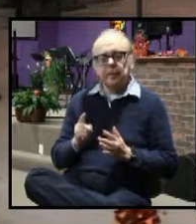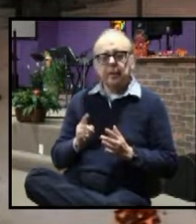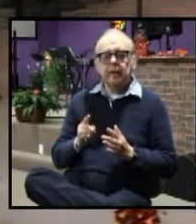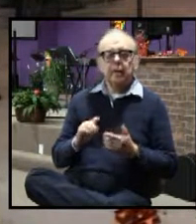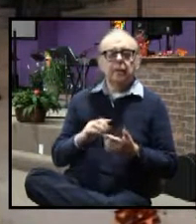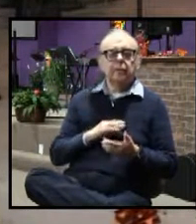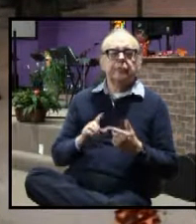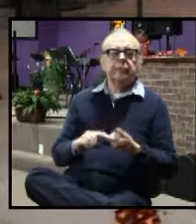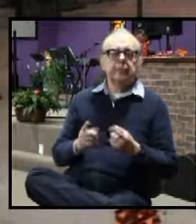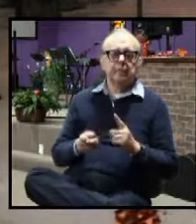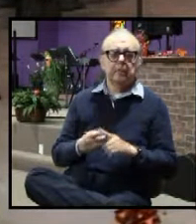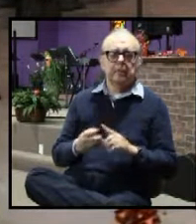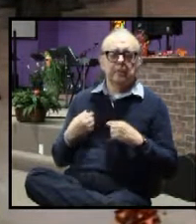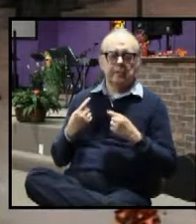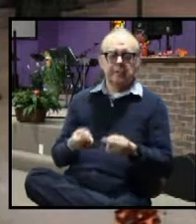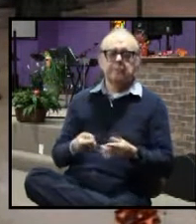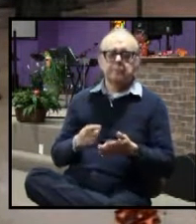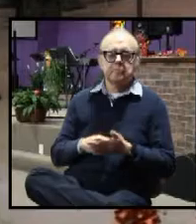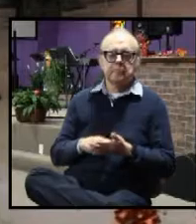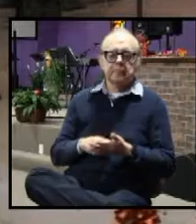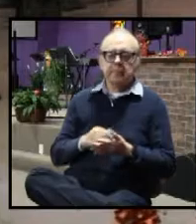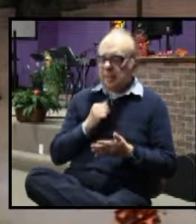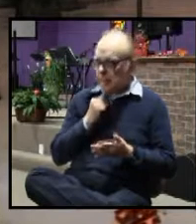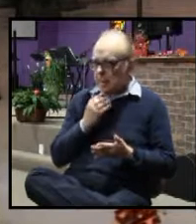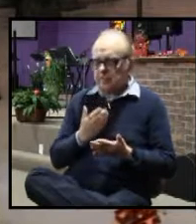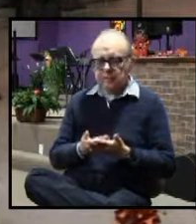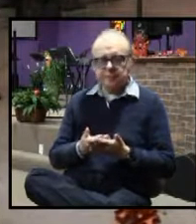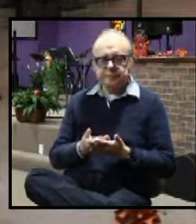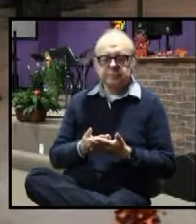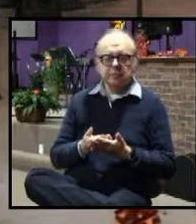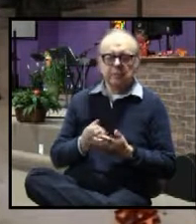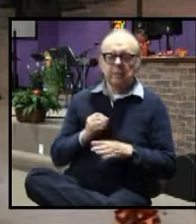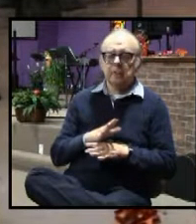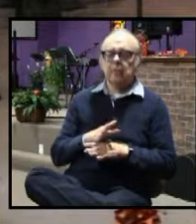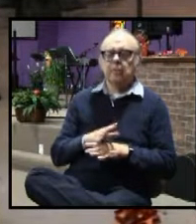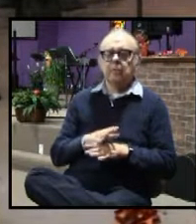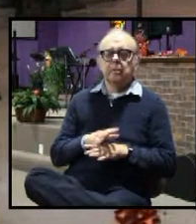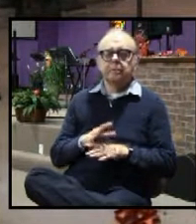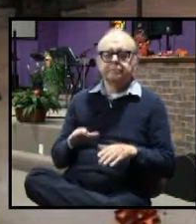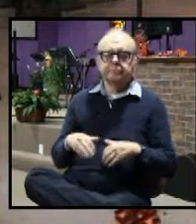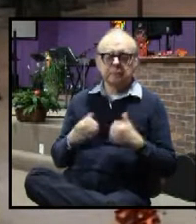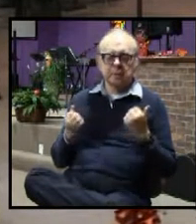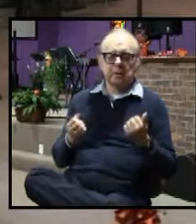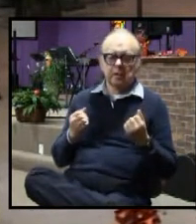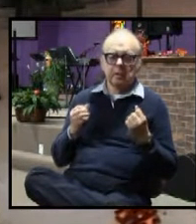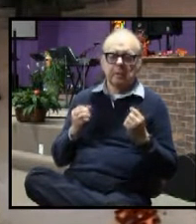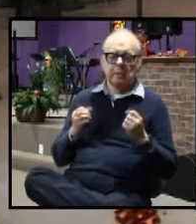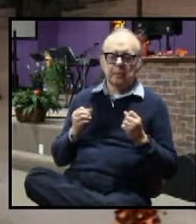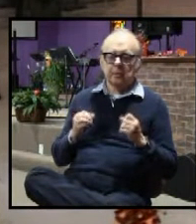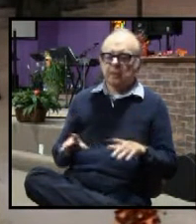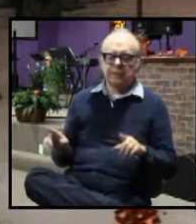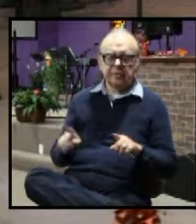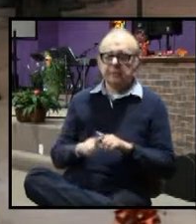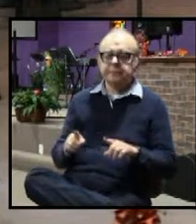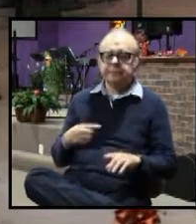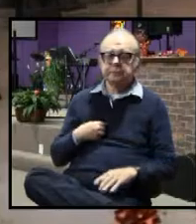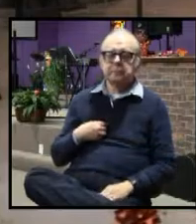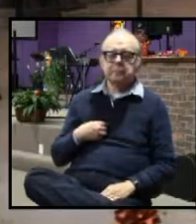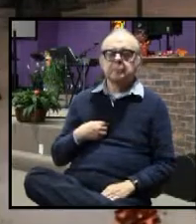friends, Christian mentors, people in my life. Up until that point, I didn't have a very good influence. I didn't have very good influences in my life. They were lost just as I